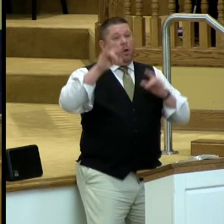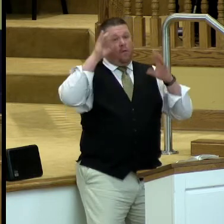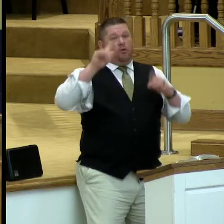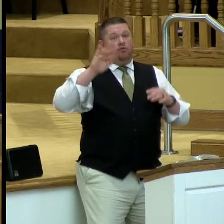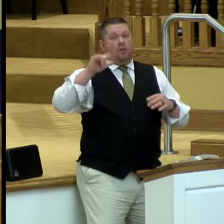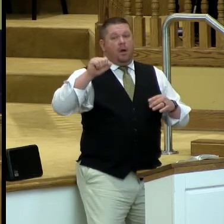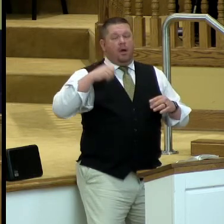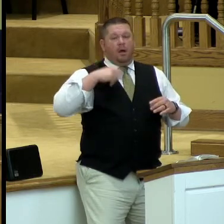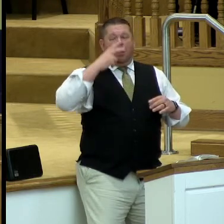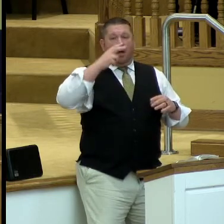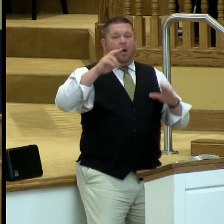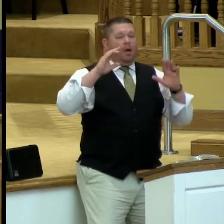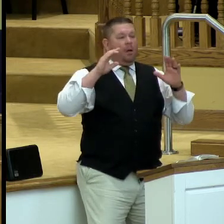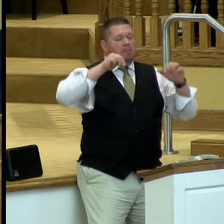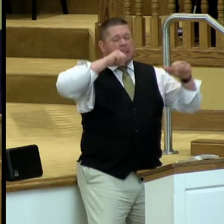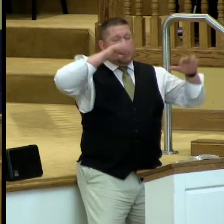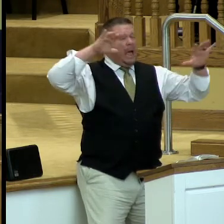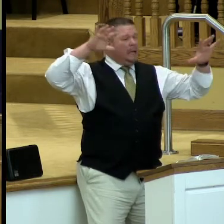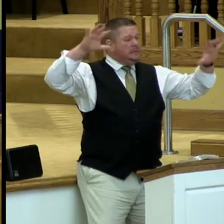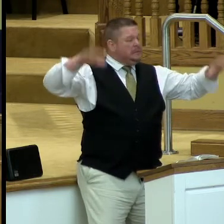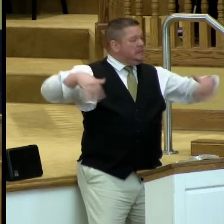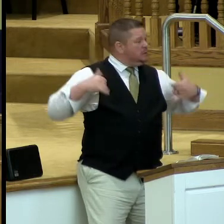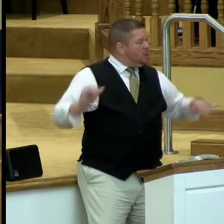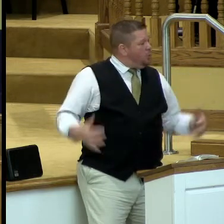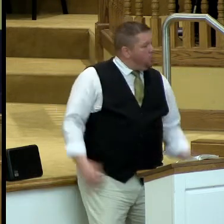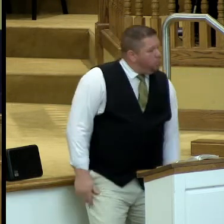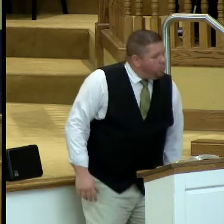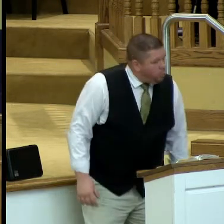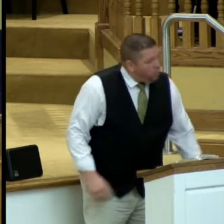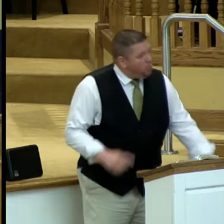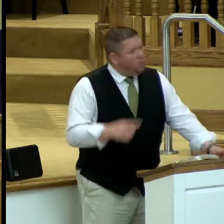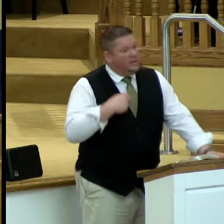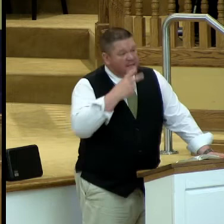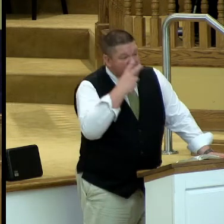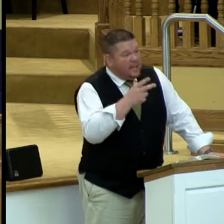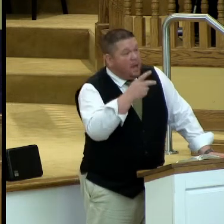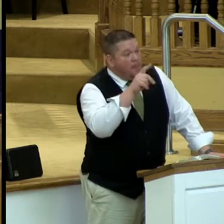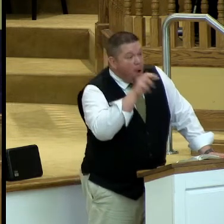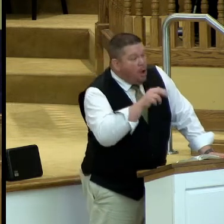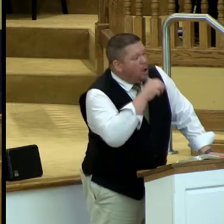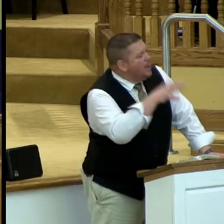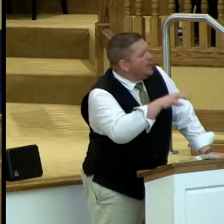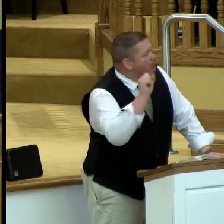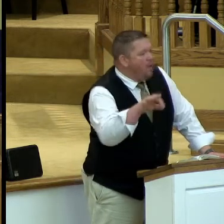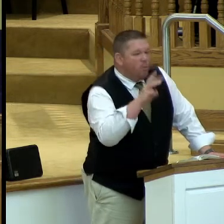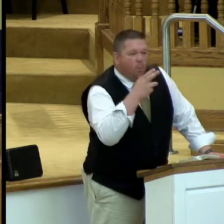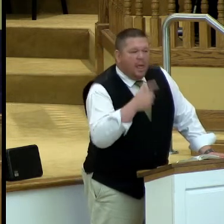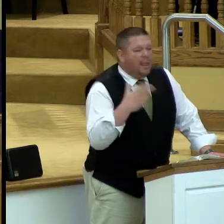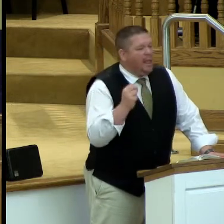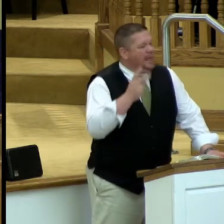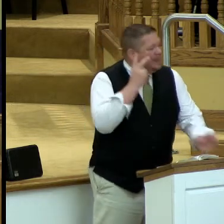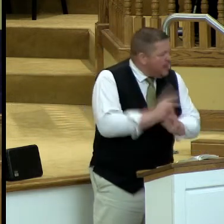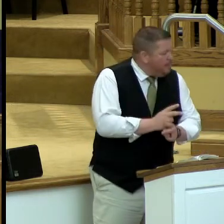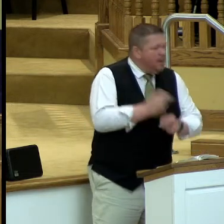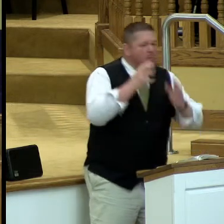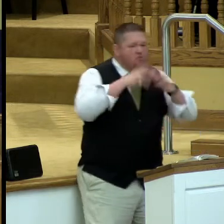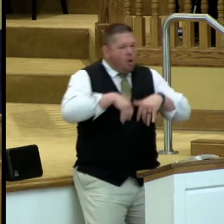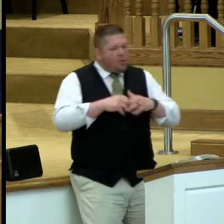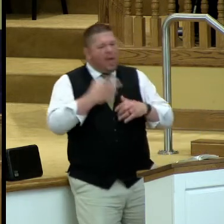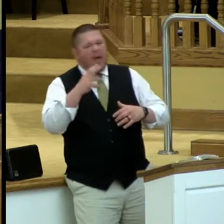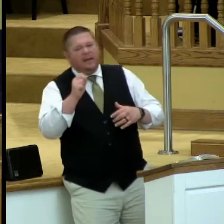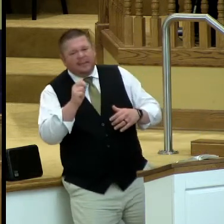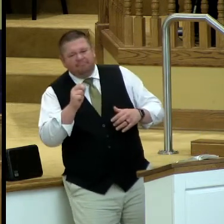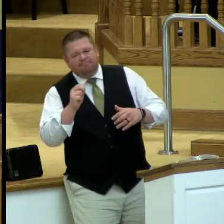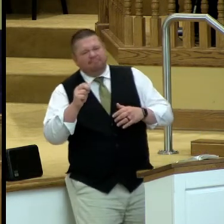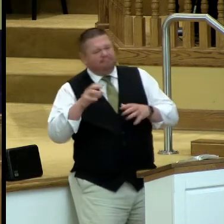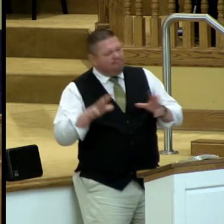Yeah, I saw your little half smile. You tried to hide it. Yeah, it's there. But we see it right here. The potter didn't take it off the wheel. He kept it. He broke it down. He